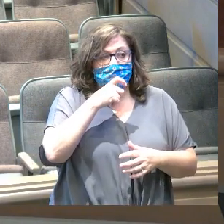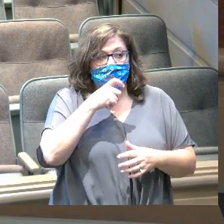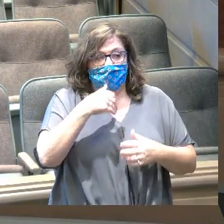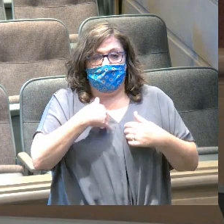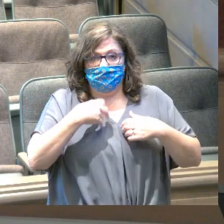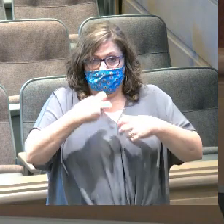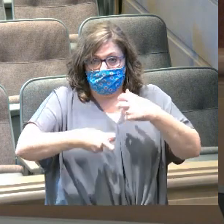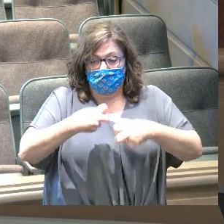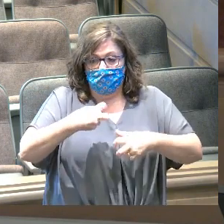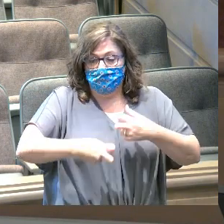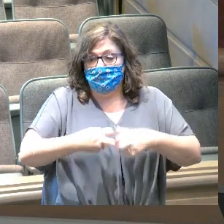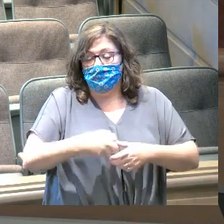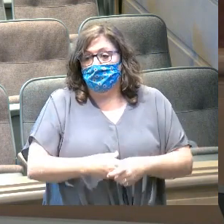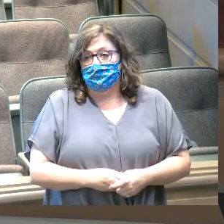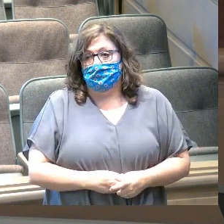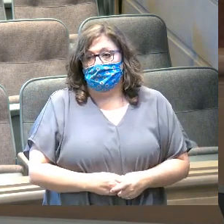distress.